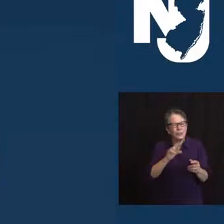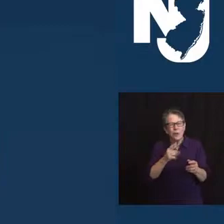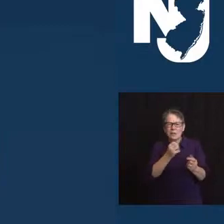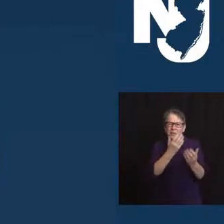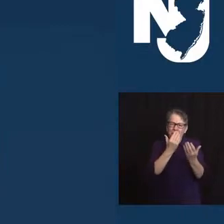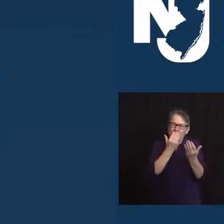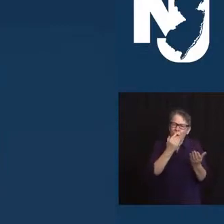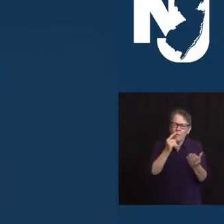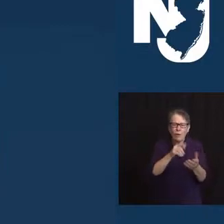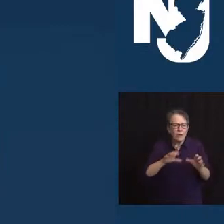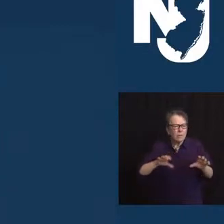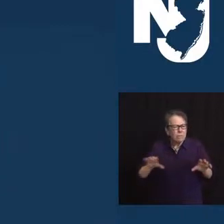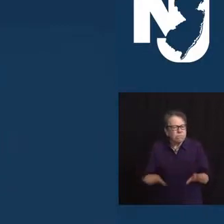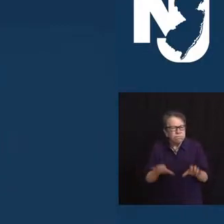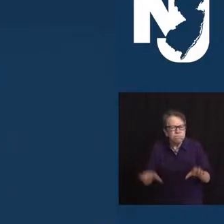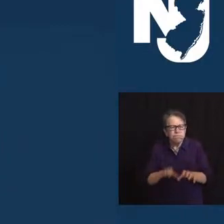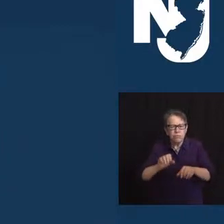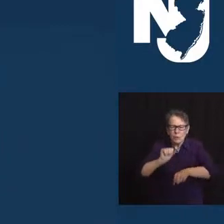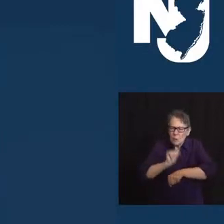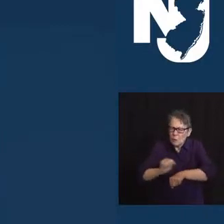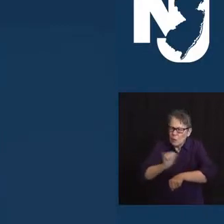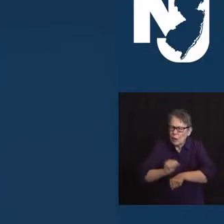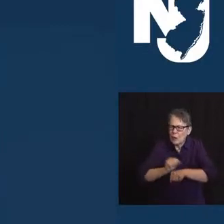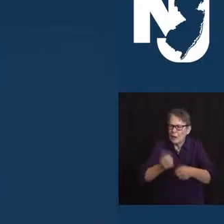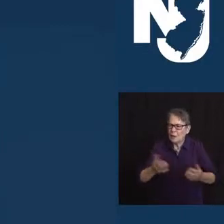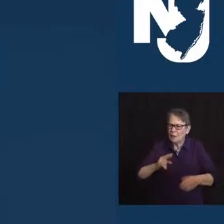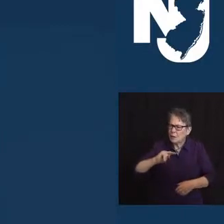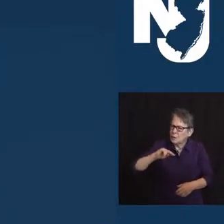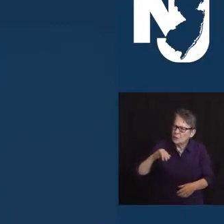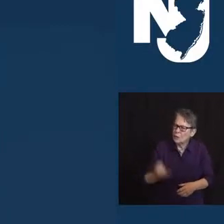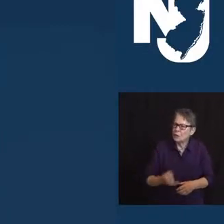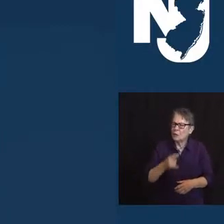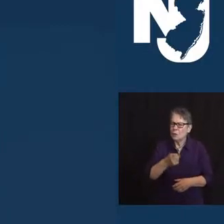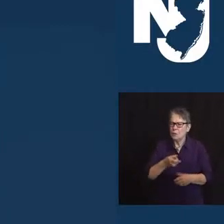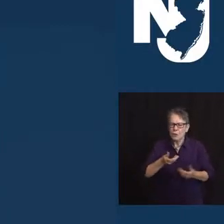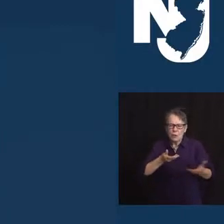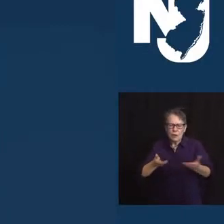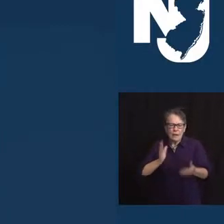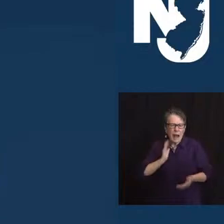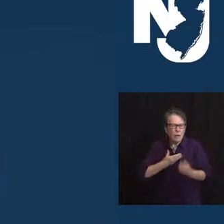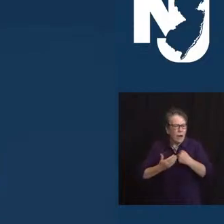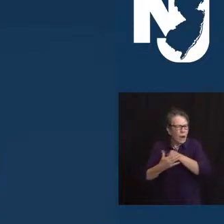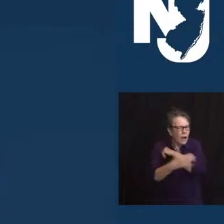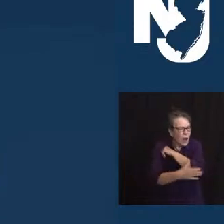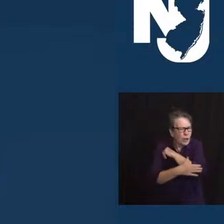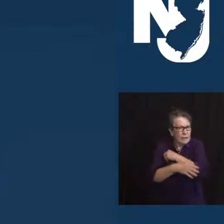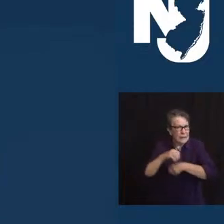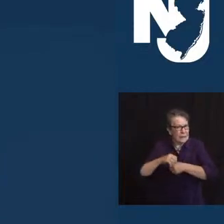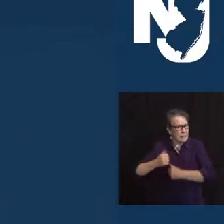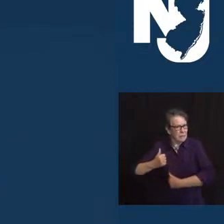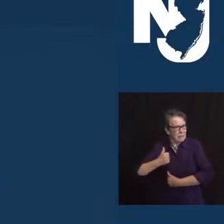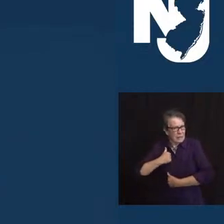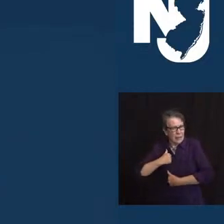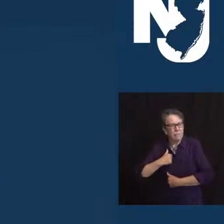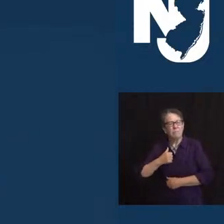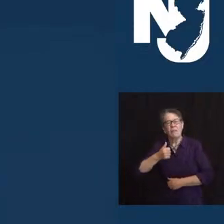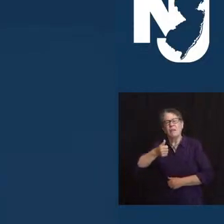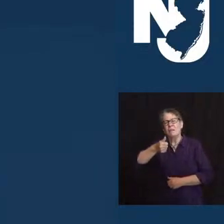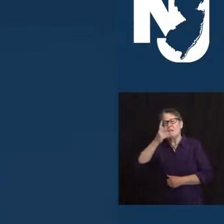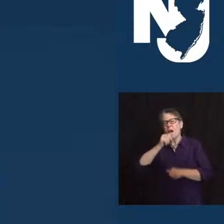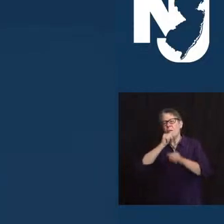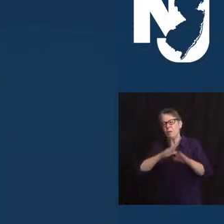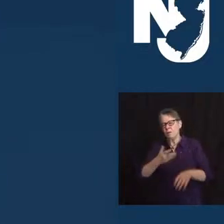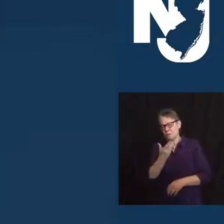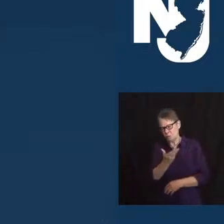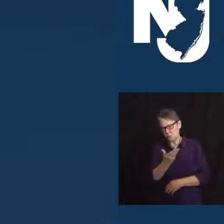raise a family. We thank him for his service to our country. May God bless you, George, and watch over you and your incredible family.